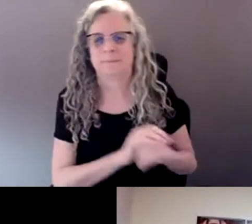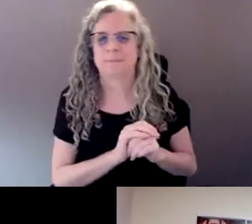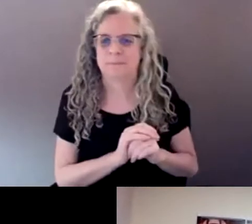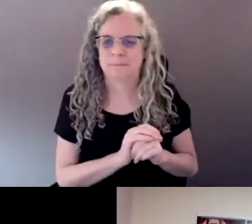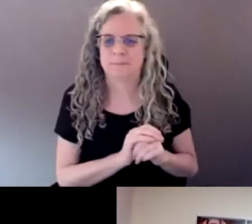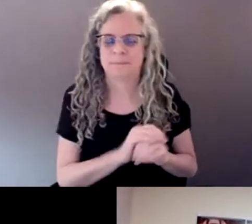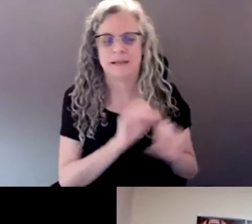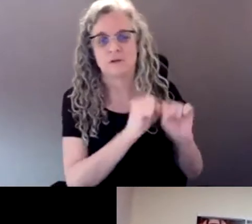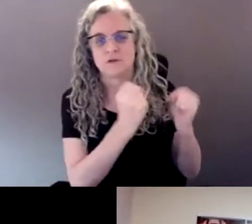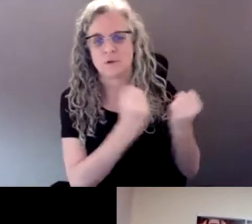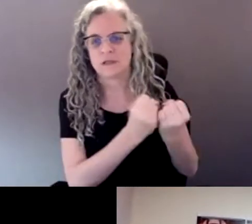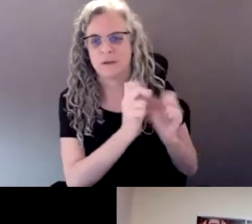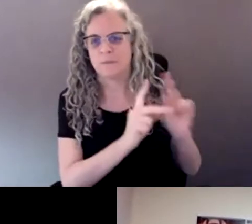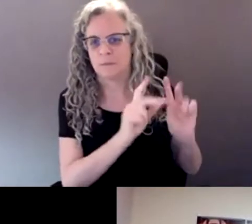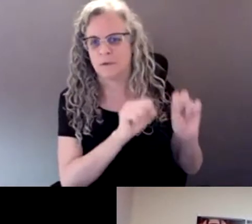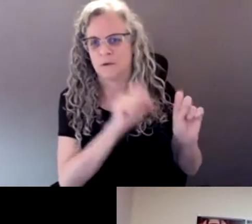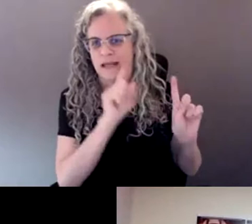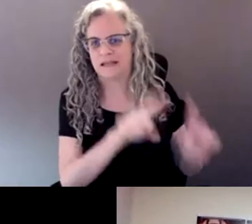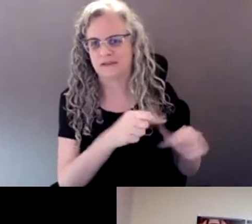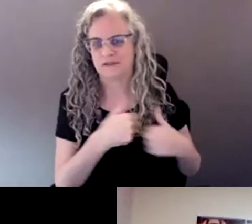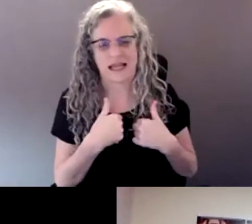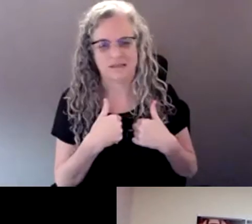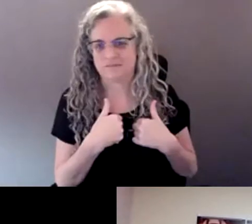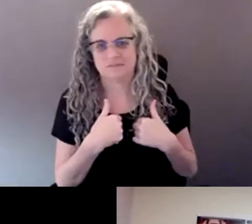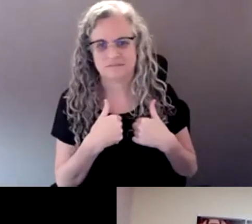my sociologist colleagues. I mean, I think